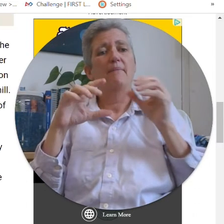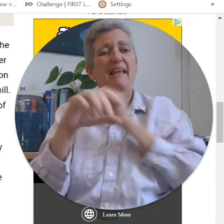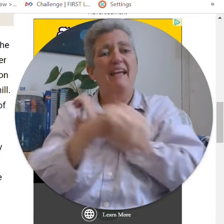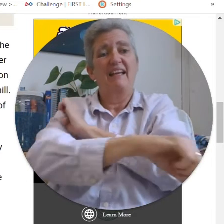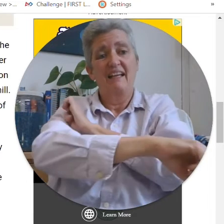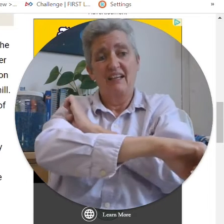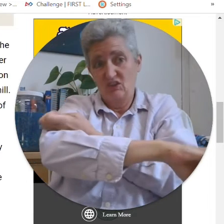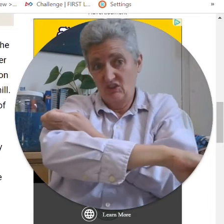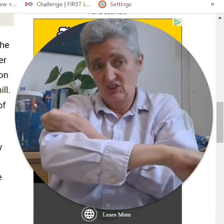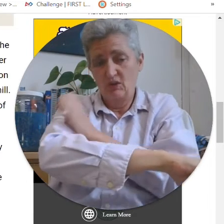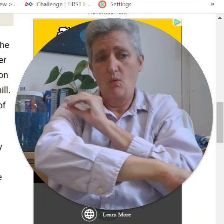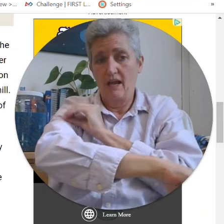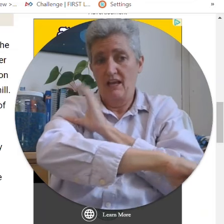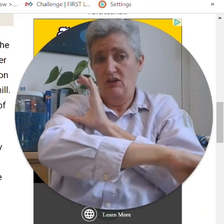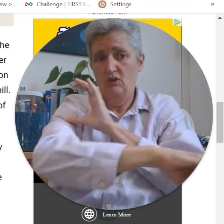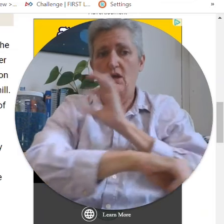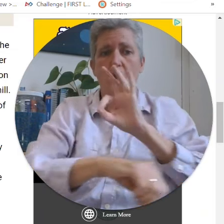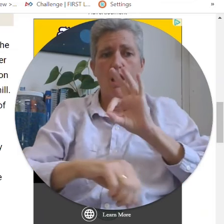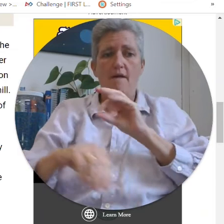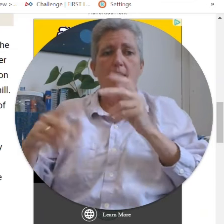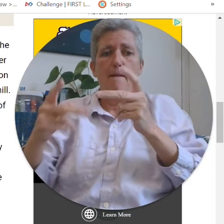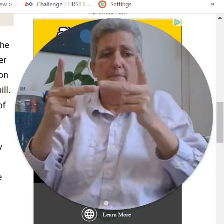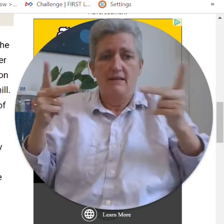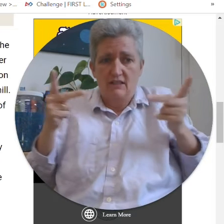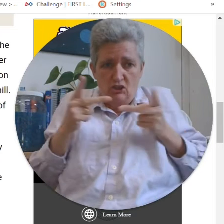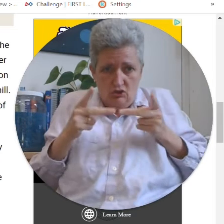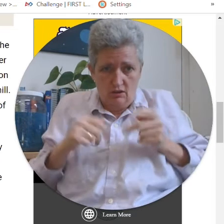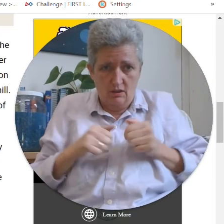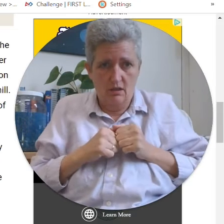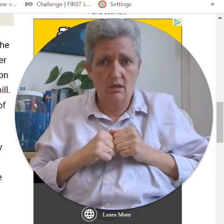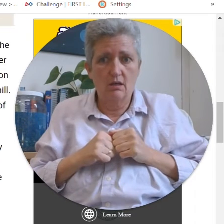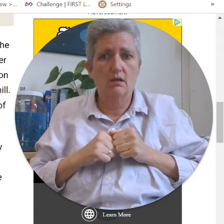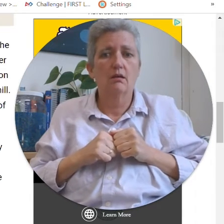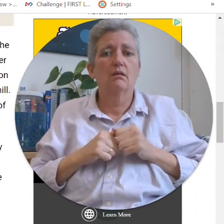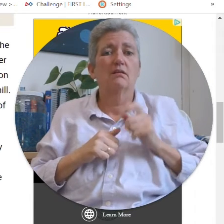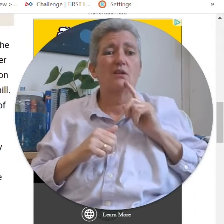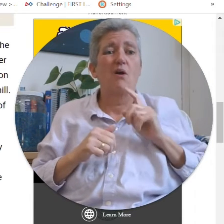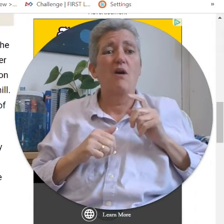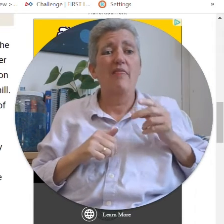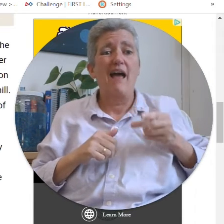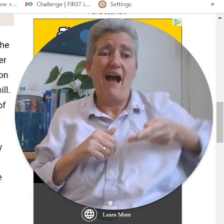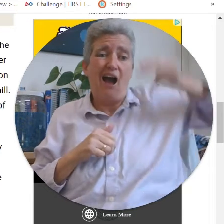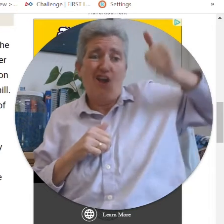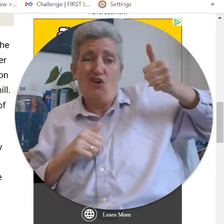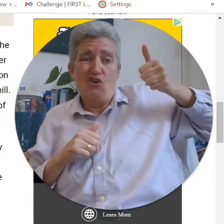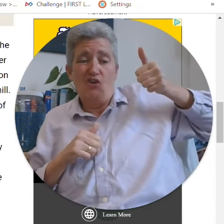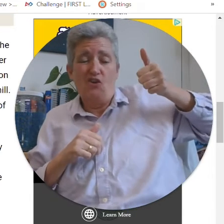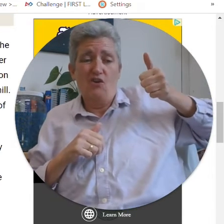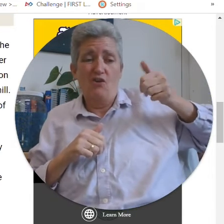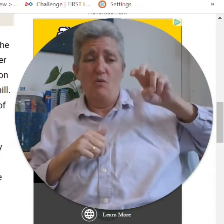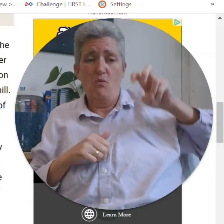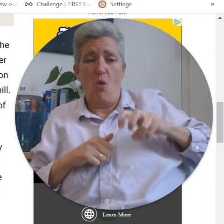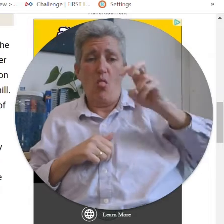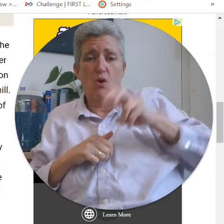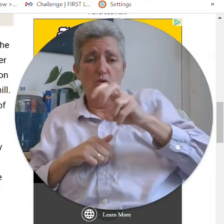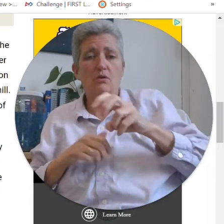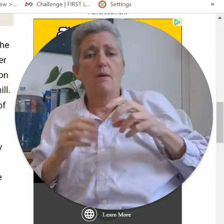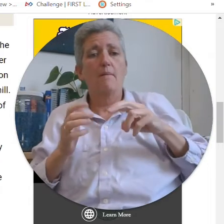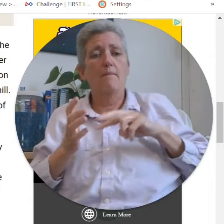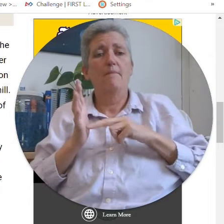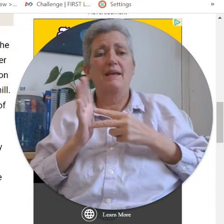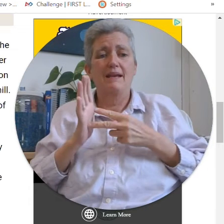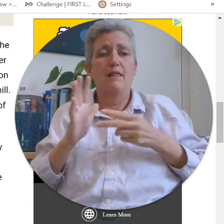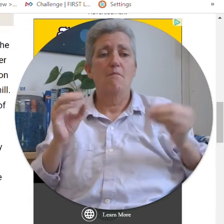That energy of position. So the higher a roller coaster